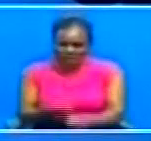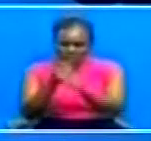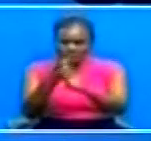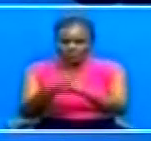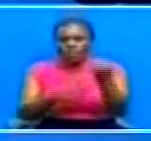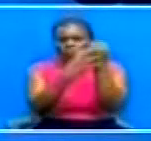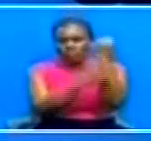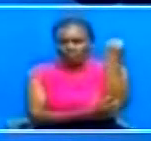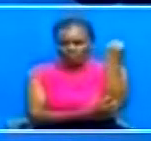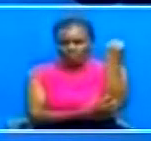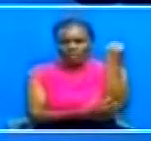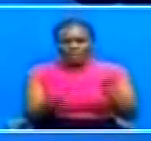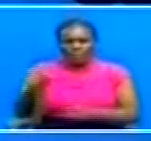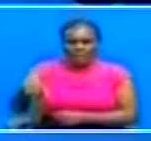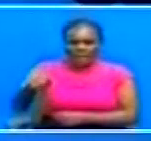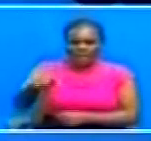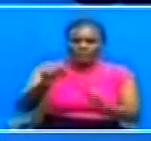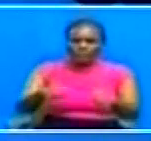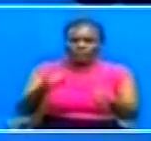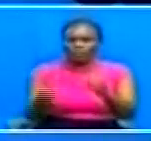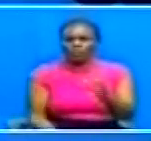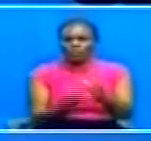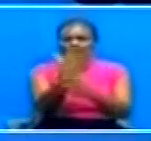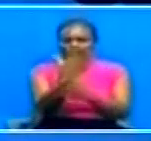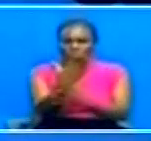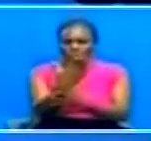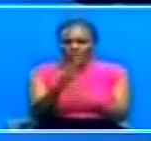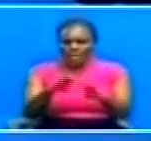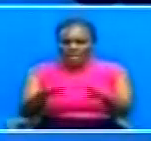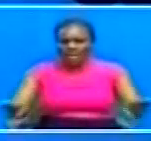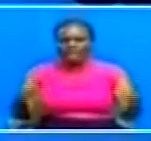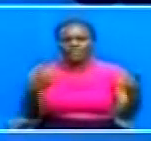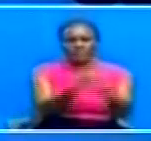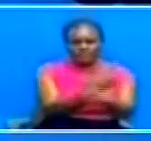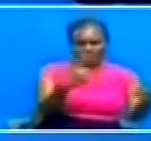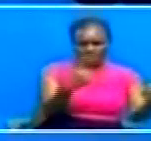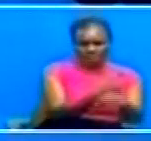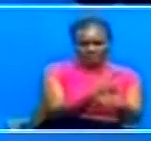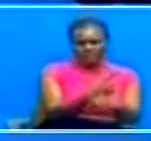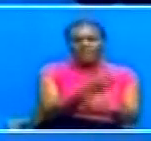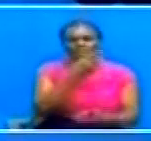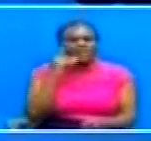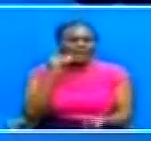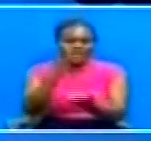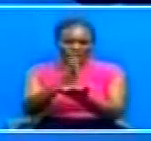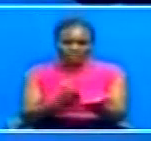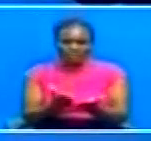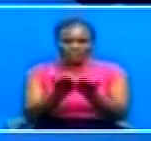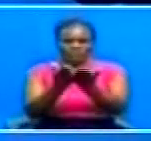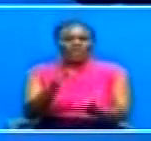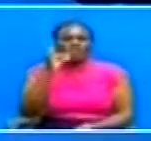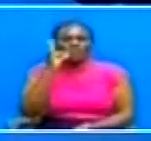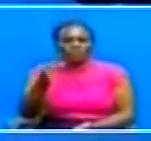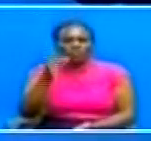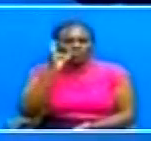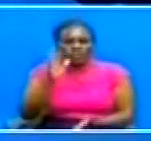poverty. The versatile plant can grow in both arable and arid as well as semi-arid areas and provides both fruits and